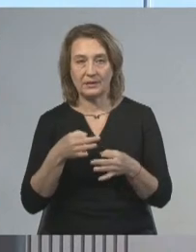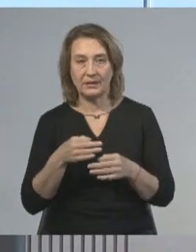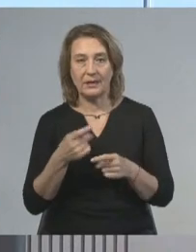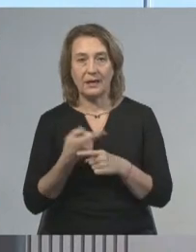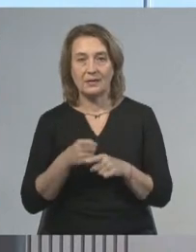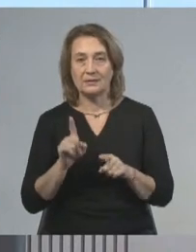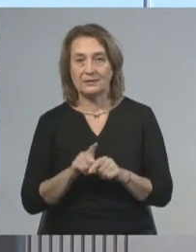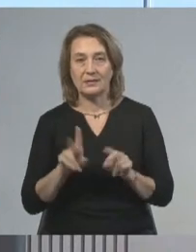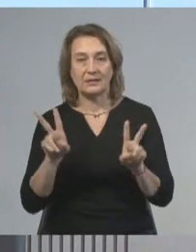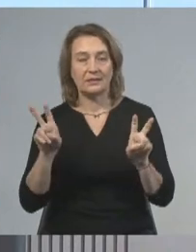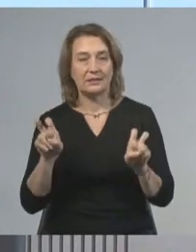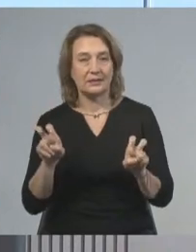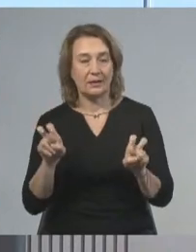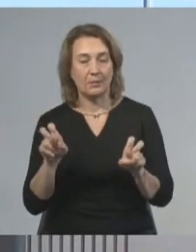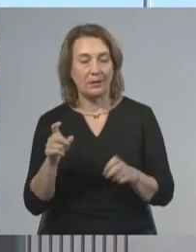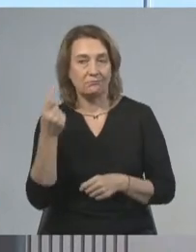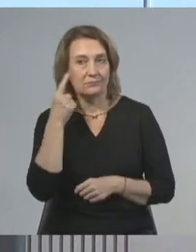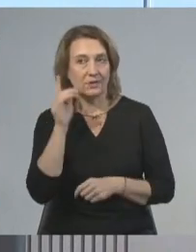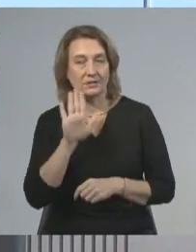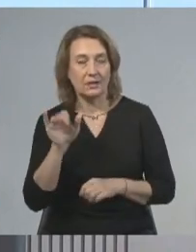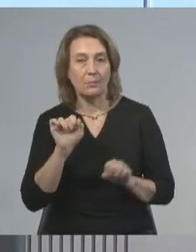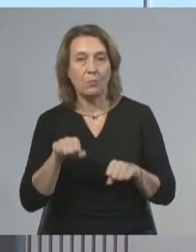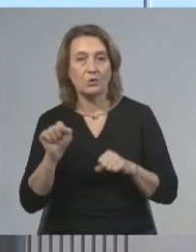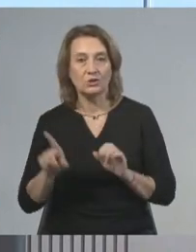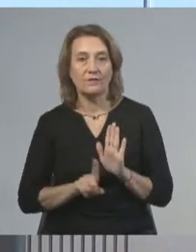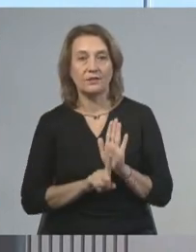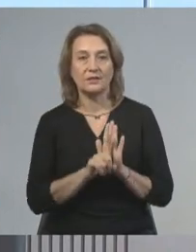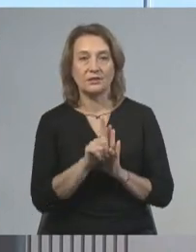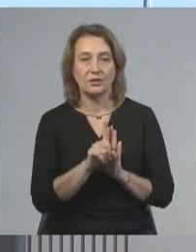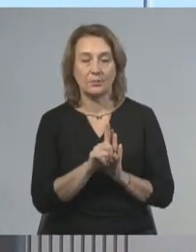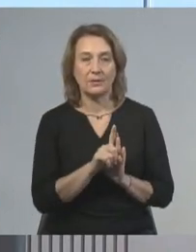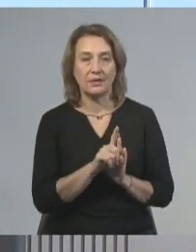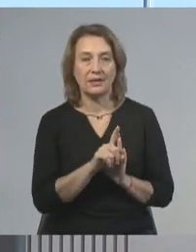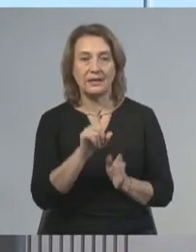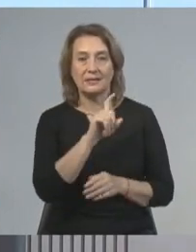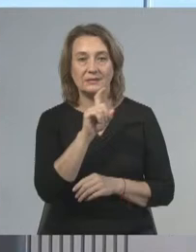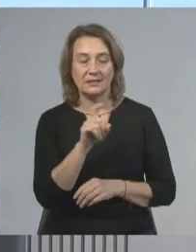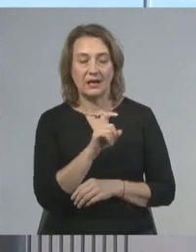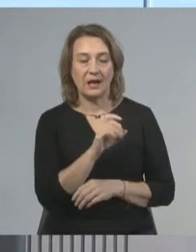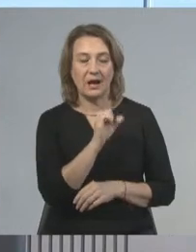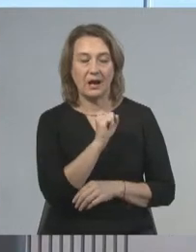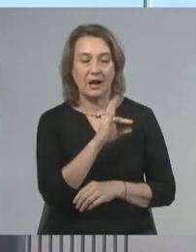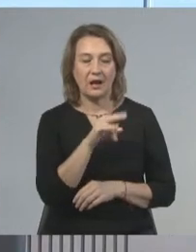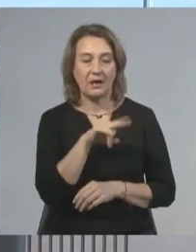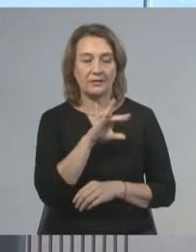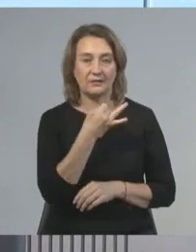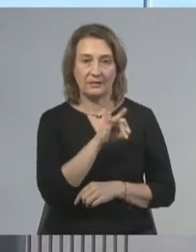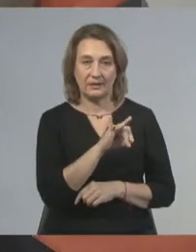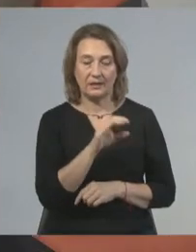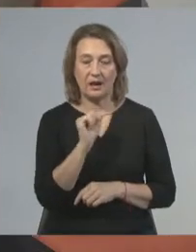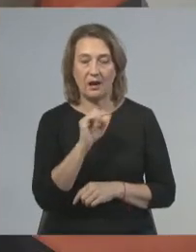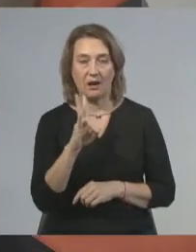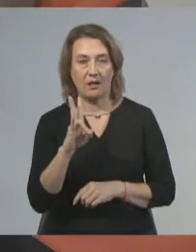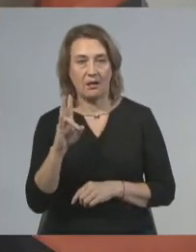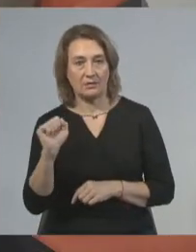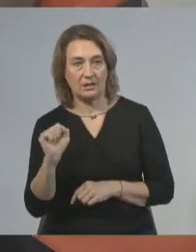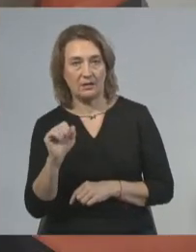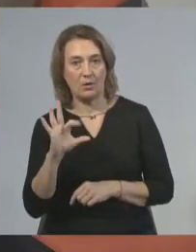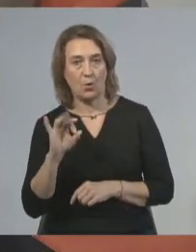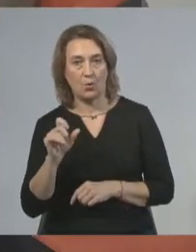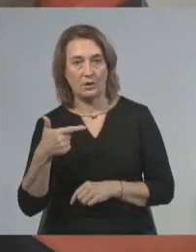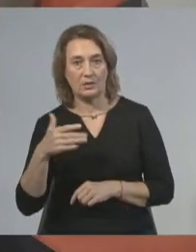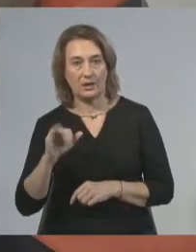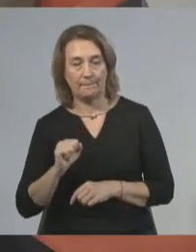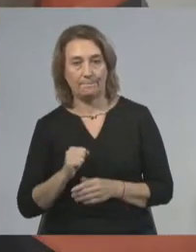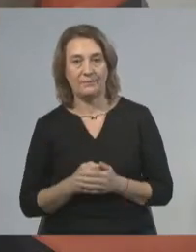but not of the wider publicity so let's start with andrey anna olga and then we'll go back to the guest in